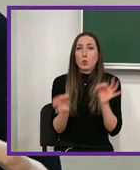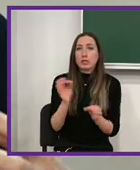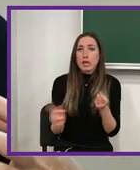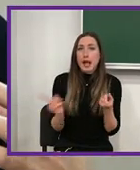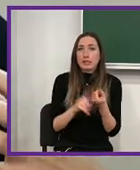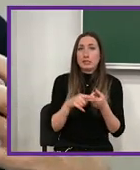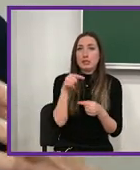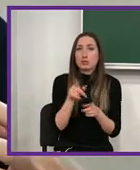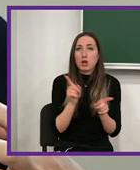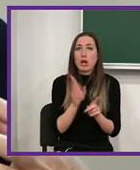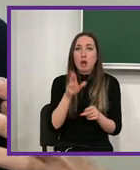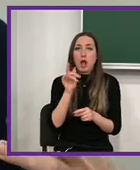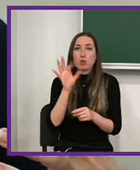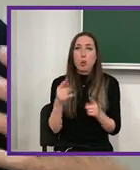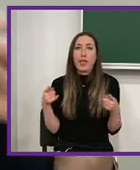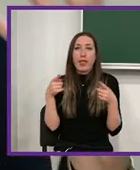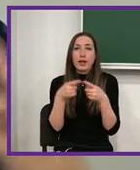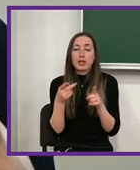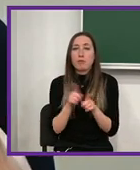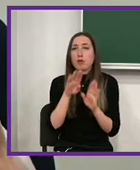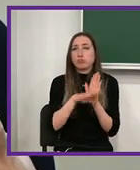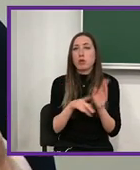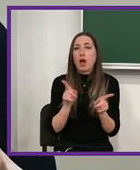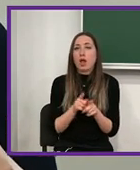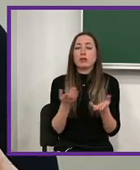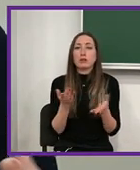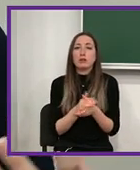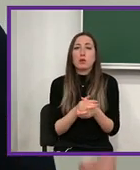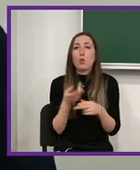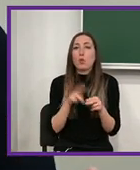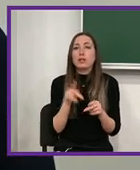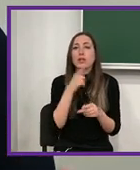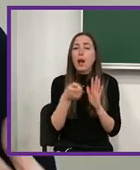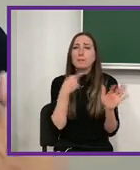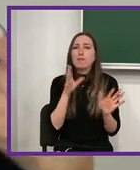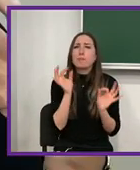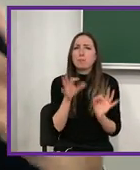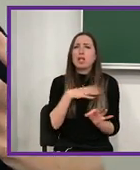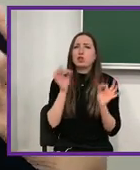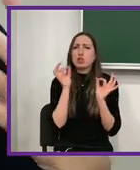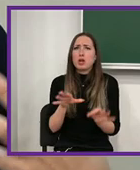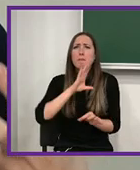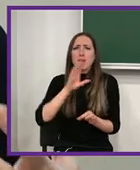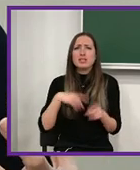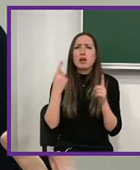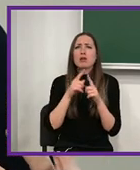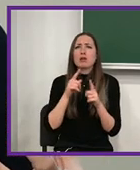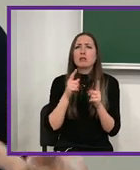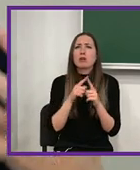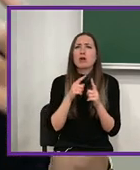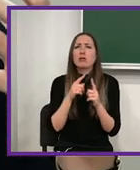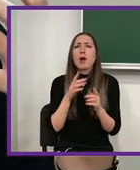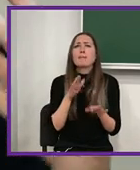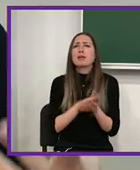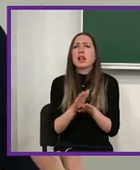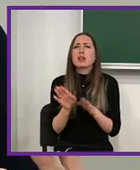where rather than embracing the spirit of the UNGPs, with this, as Lisa rightly said, you know, which have as their objective